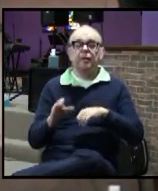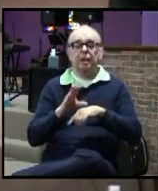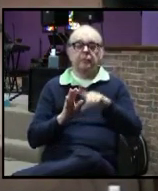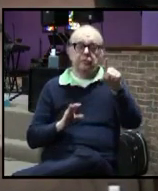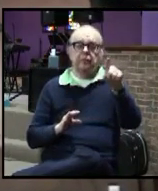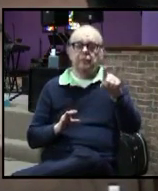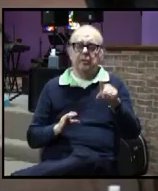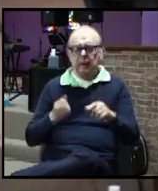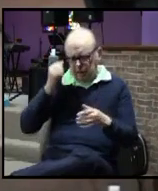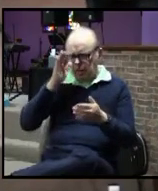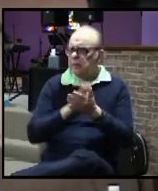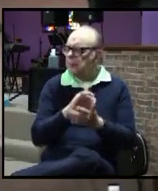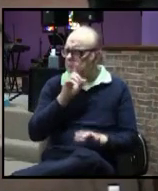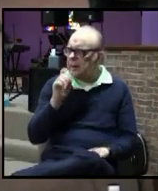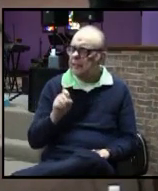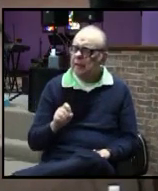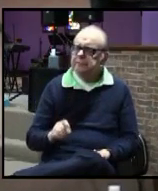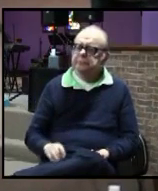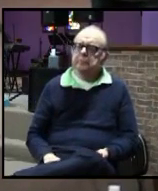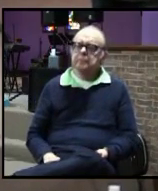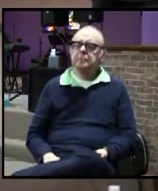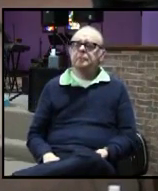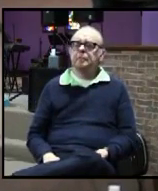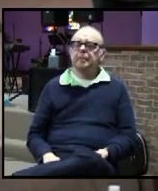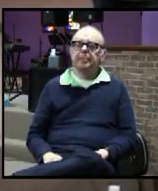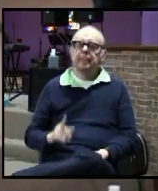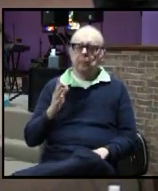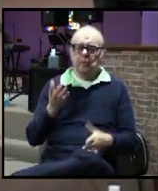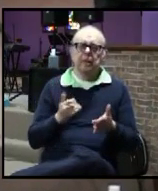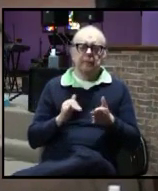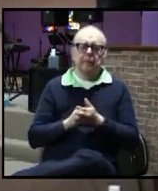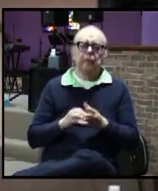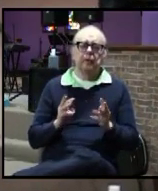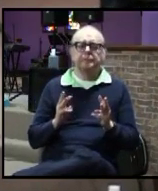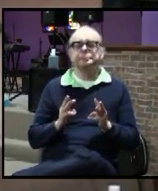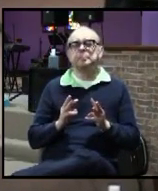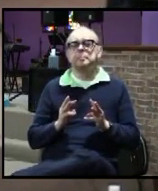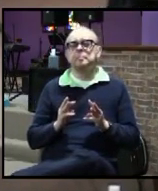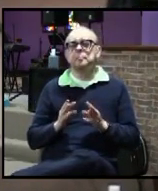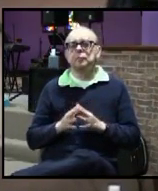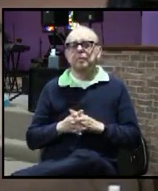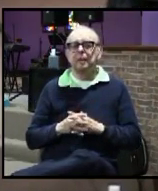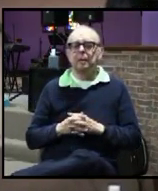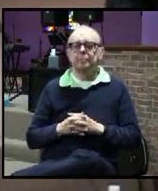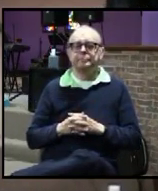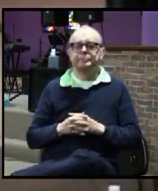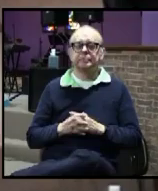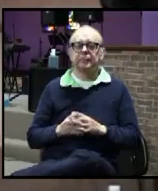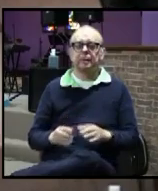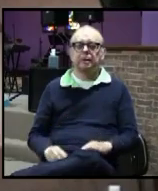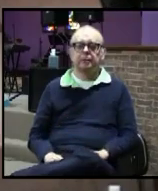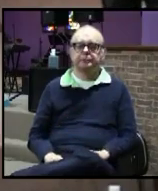there. Do you believe that? Do you want to live that way?